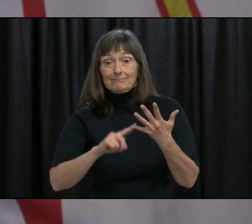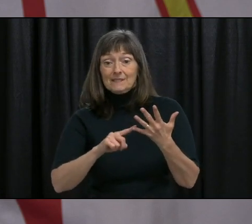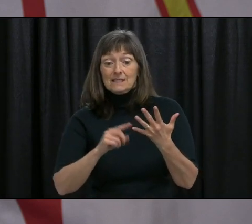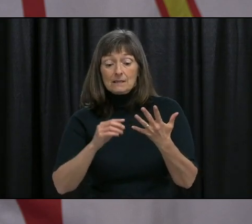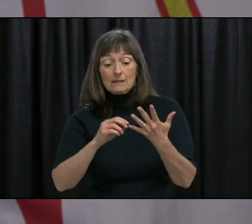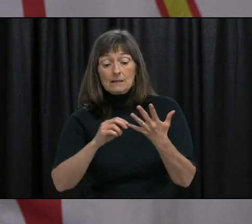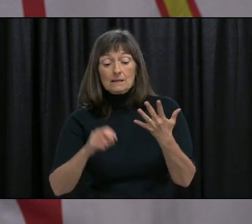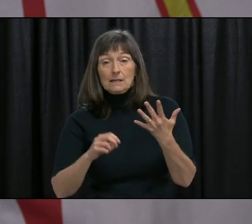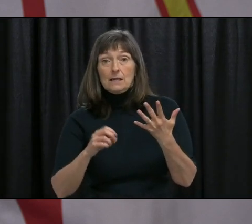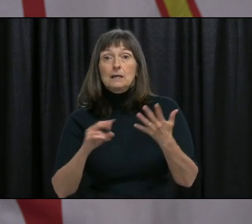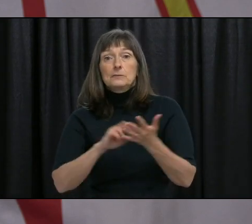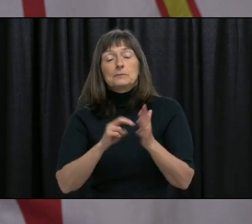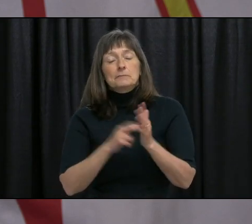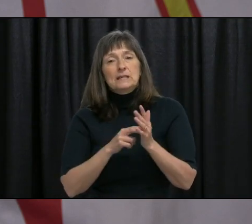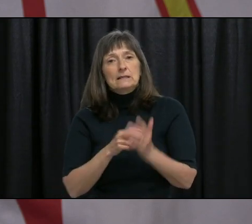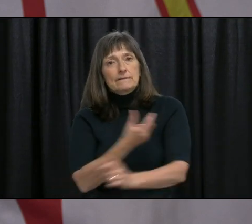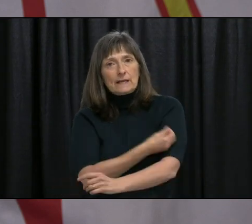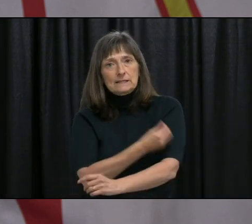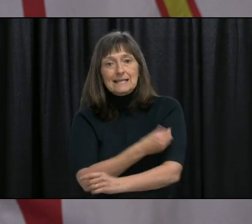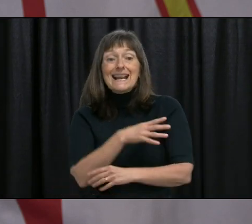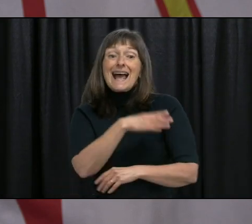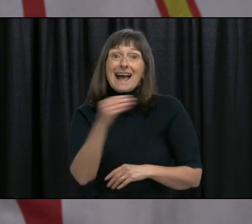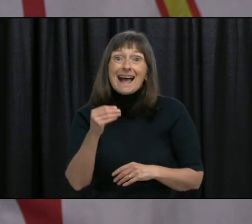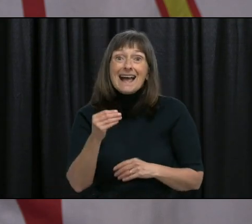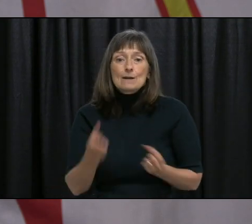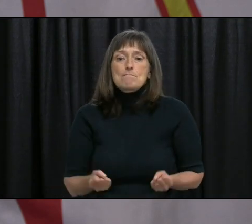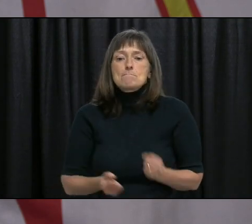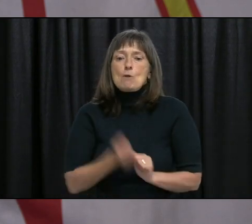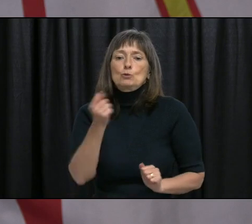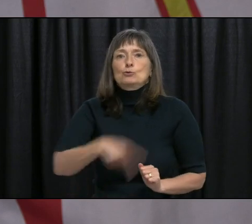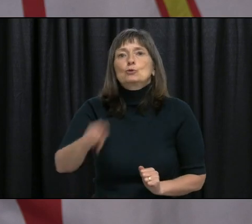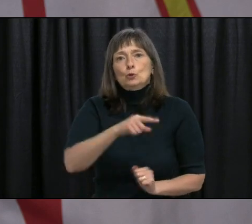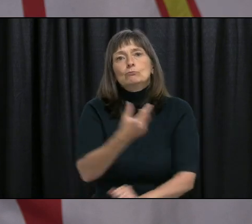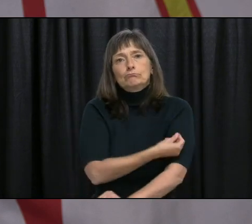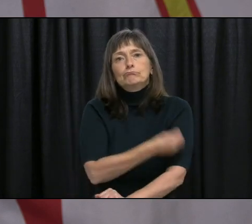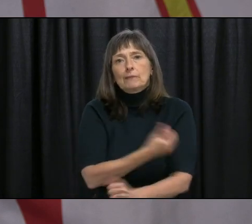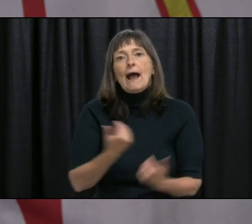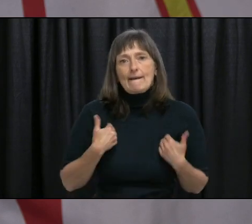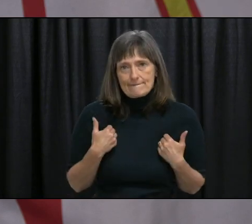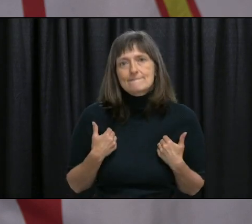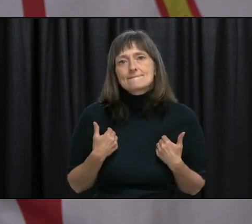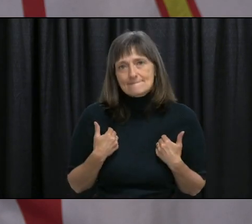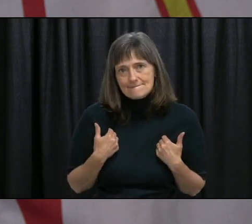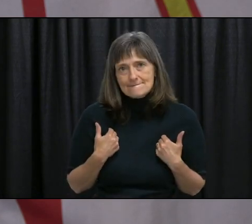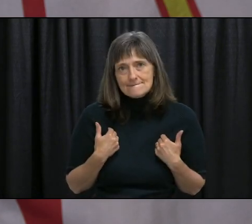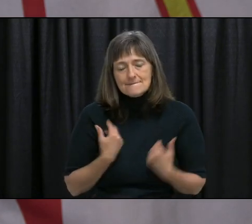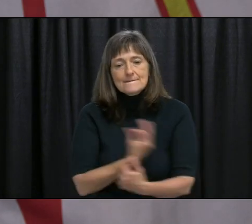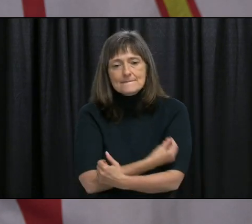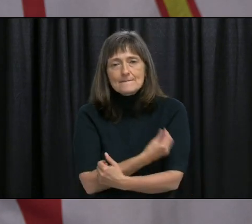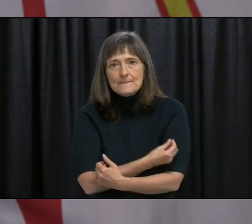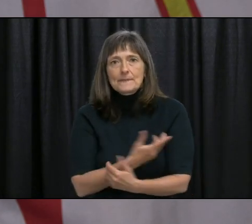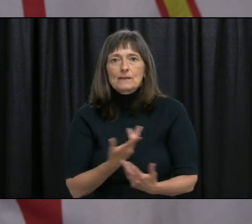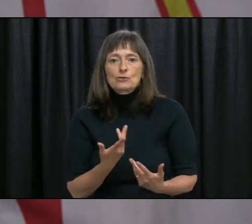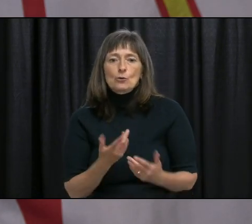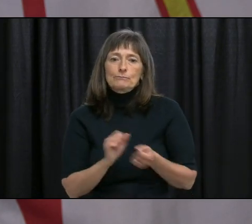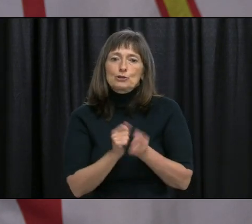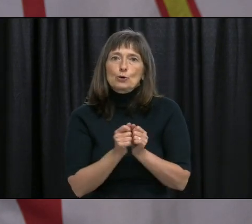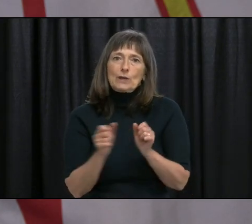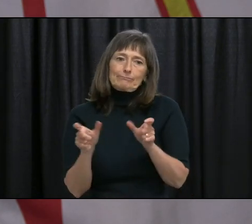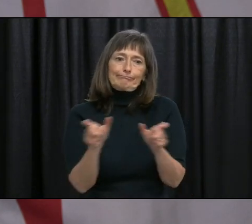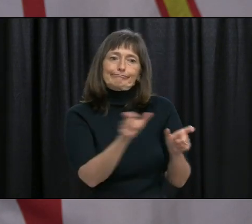and there's good uptake of that vaccine by the general public so that we have some good herd immunity, so to